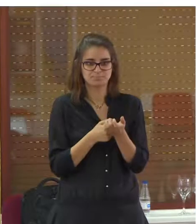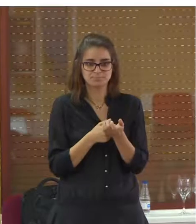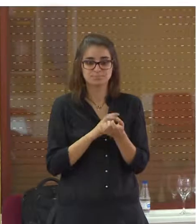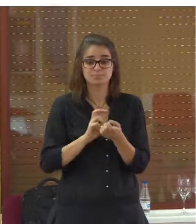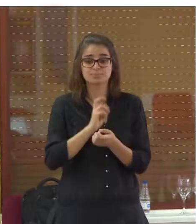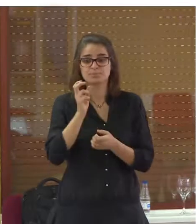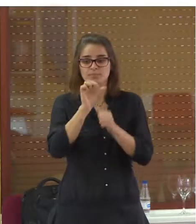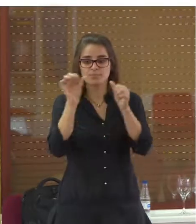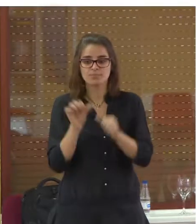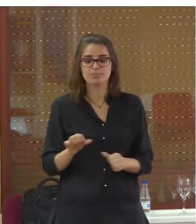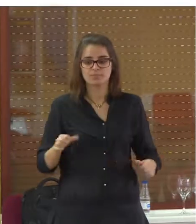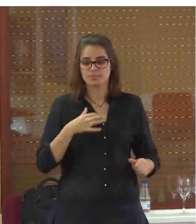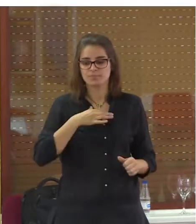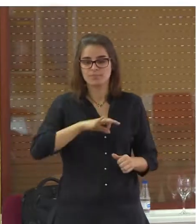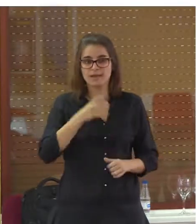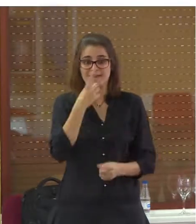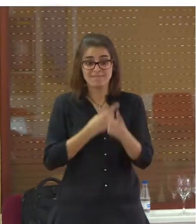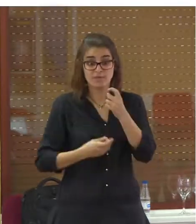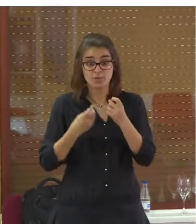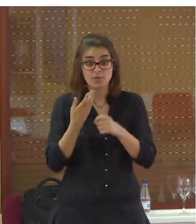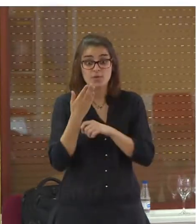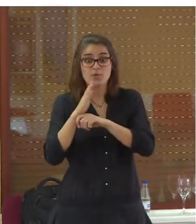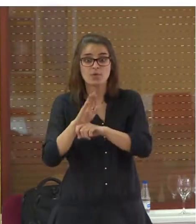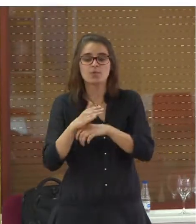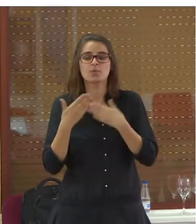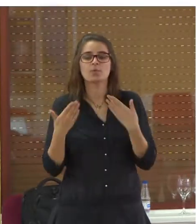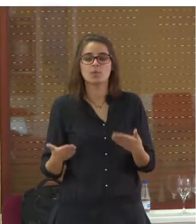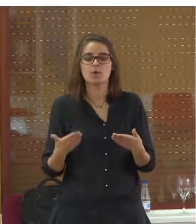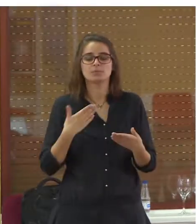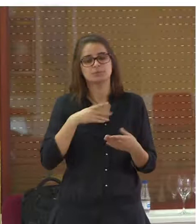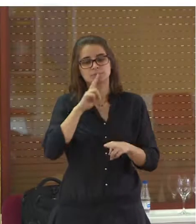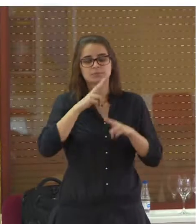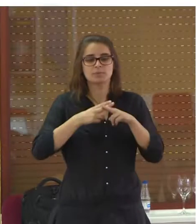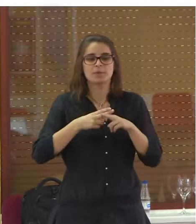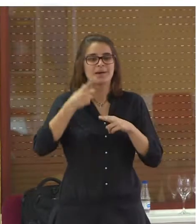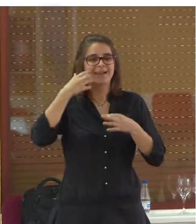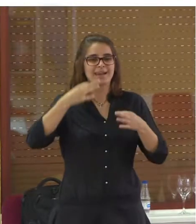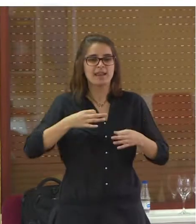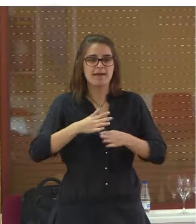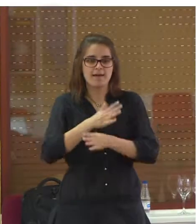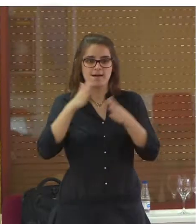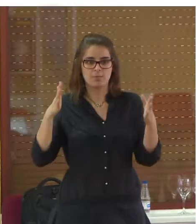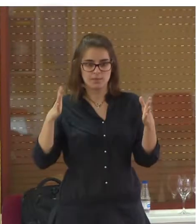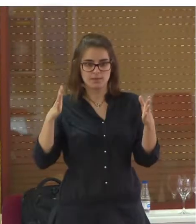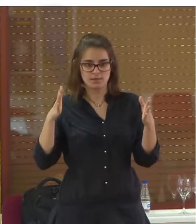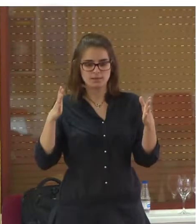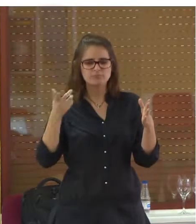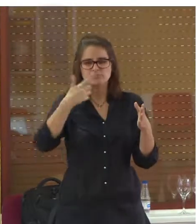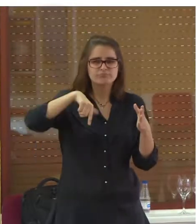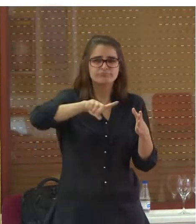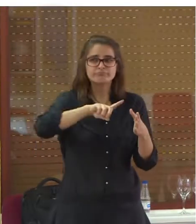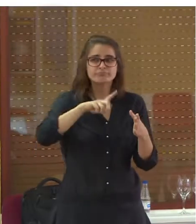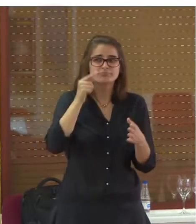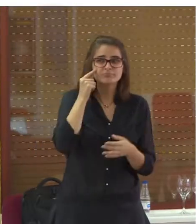And another way, a different way of presenting and disclosing information, it's the augmented reality. I'm not sure whether